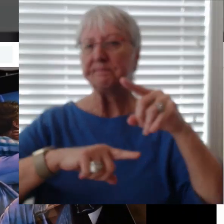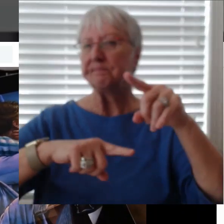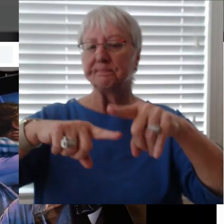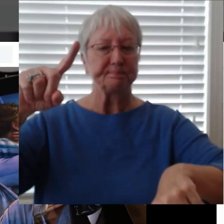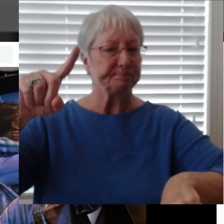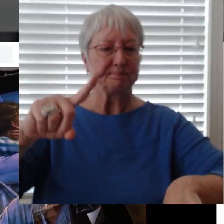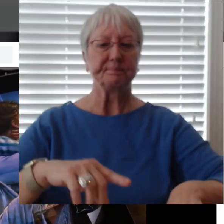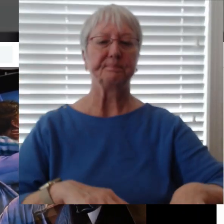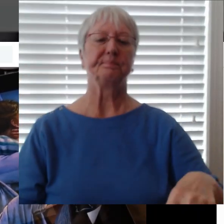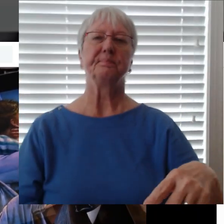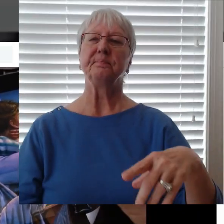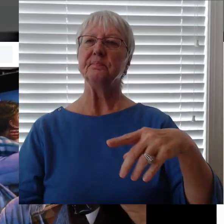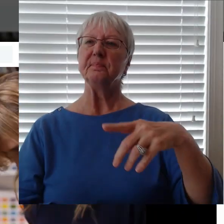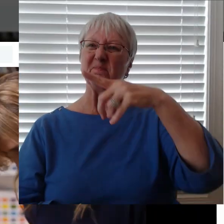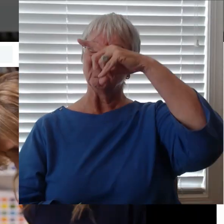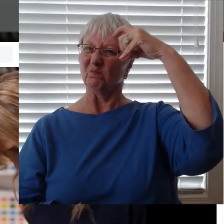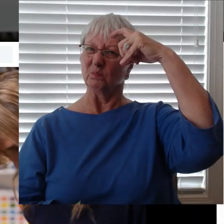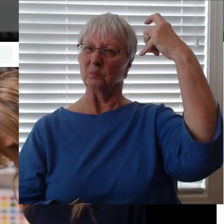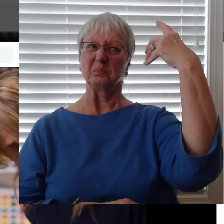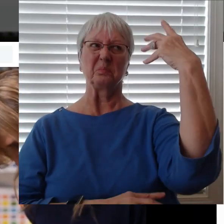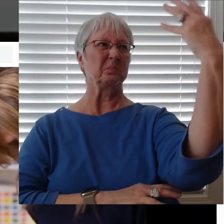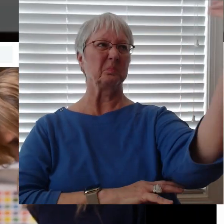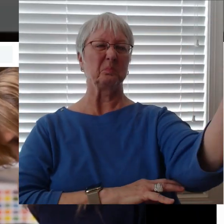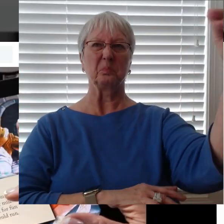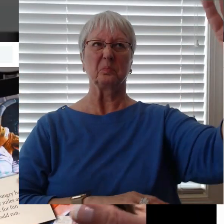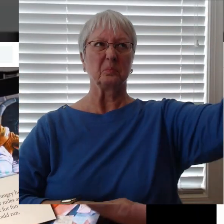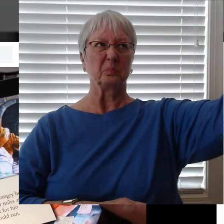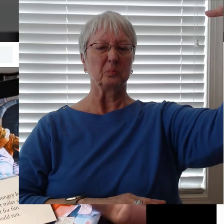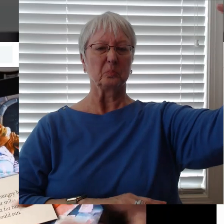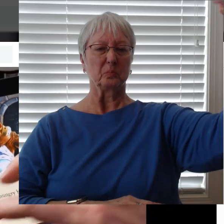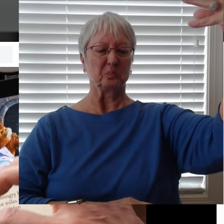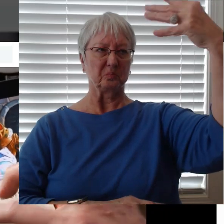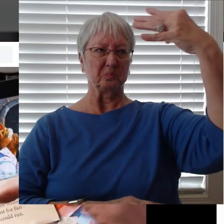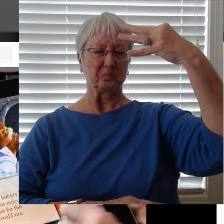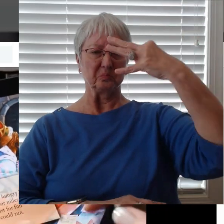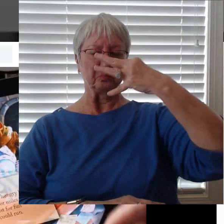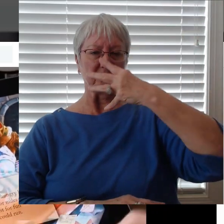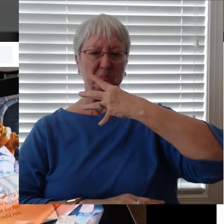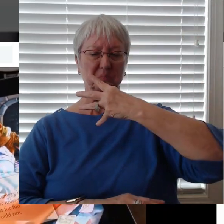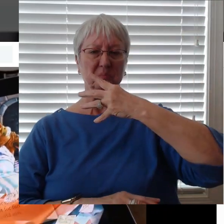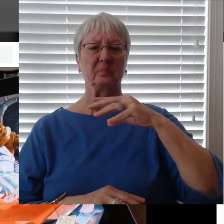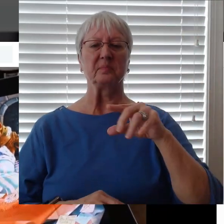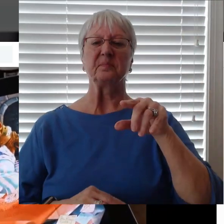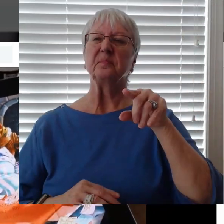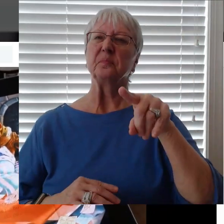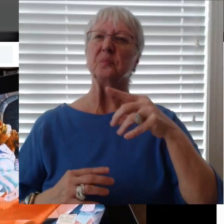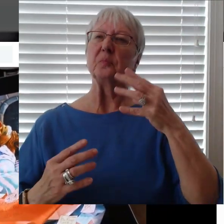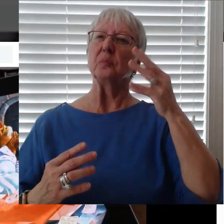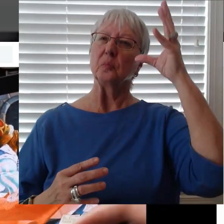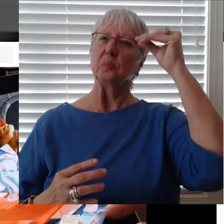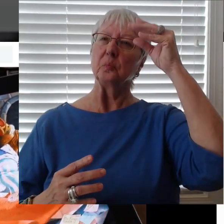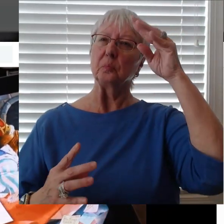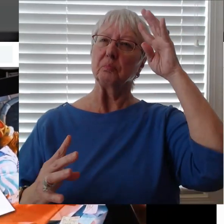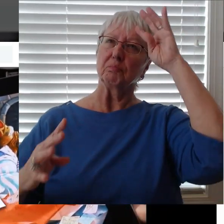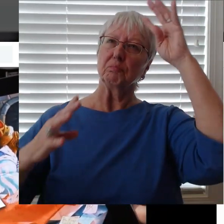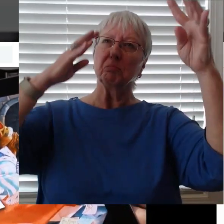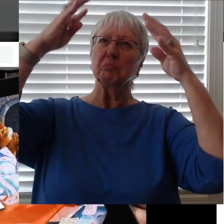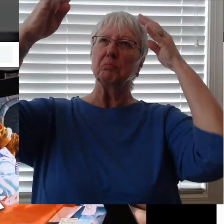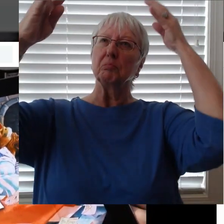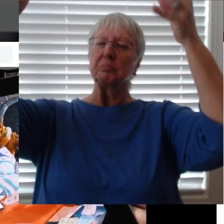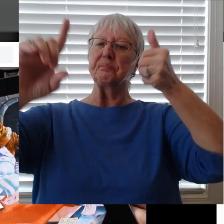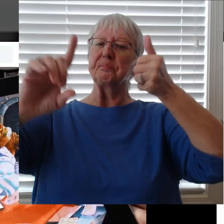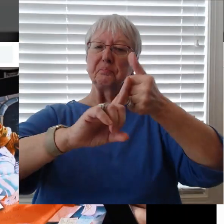is still streaming through his window. The boy amuses himself by imagining that he's a parade of animals doing fantastic things,